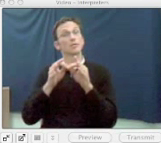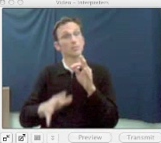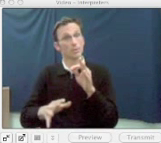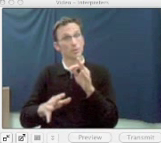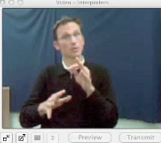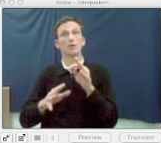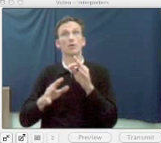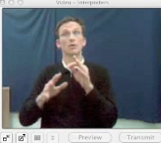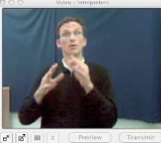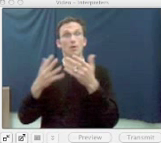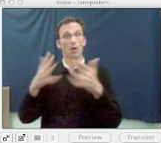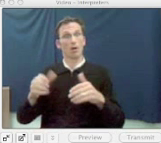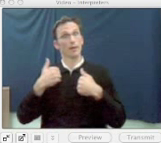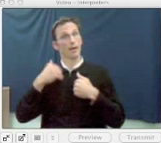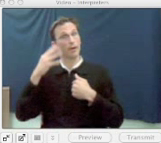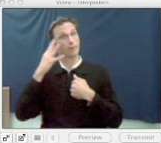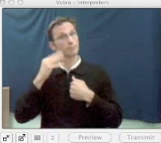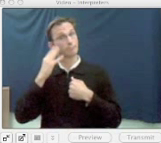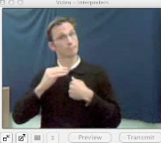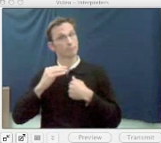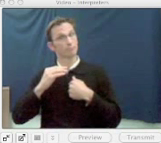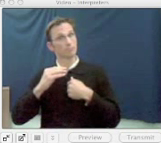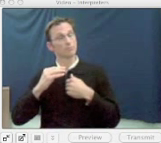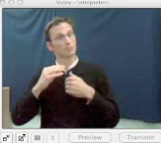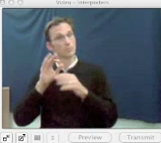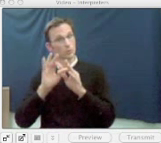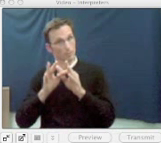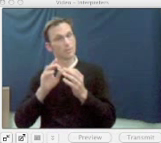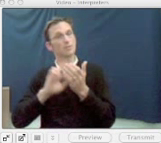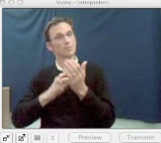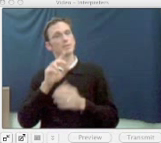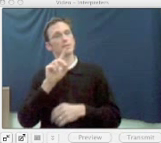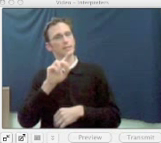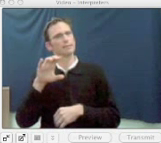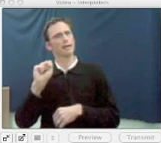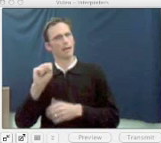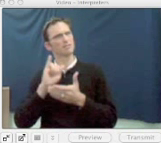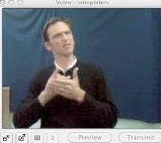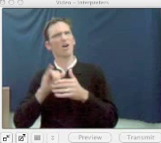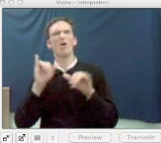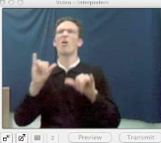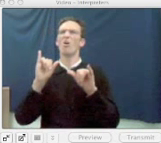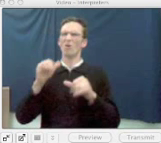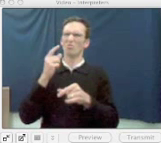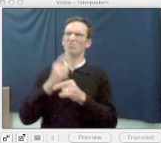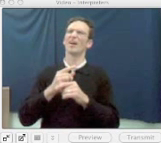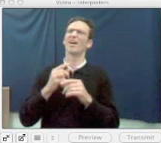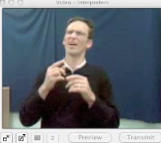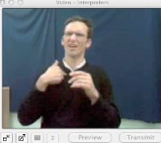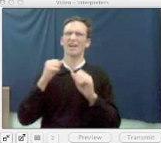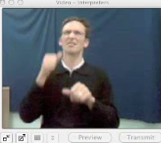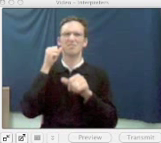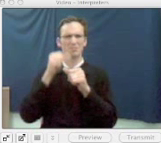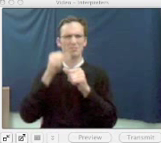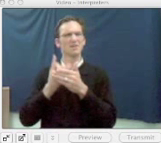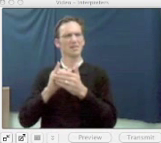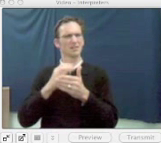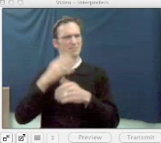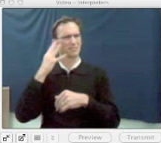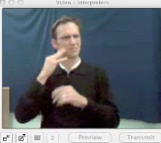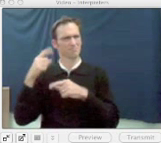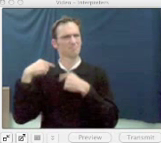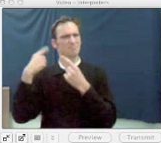experience, DCS makes sense to them. It's reflective of their experience. But I would also suggest, I have a class right now that just finished